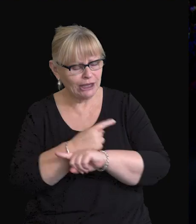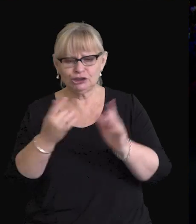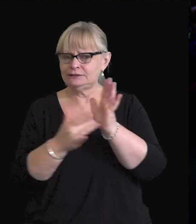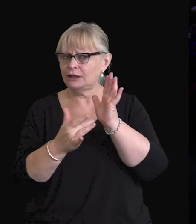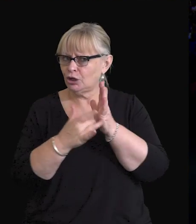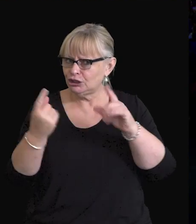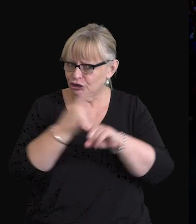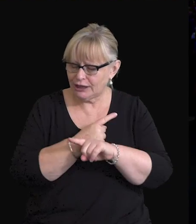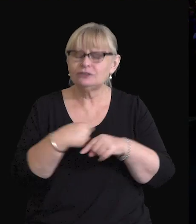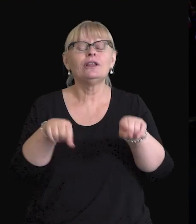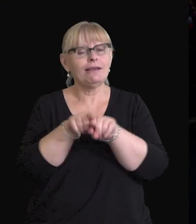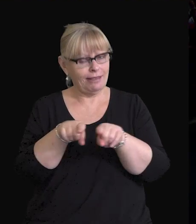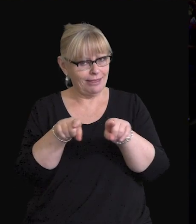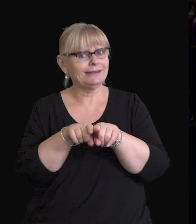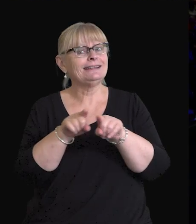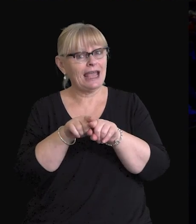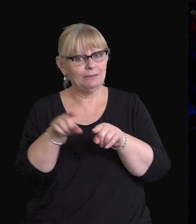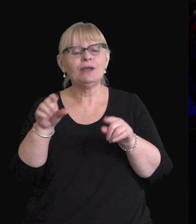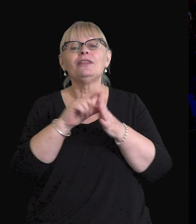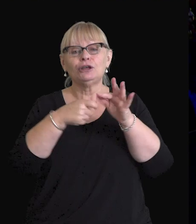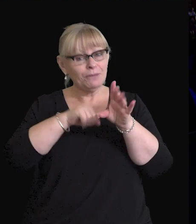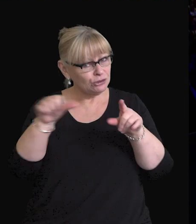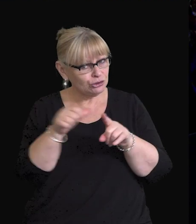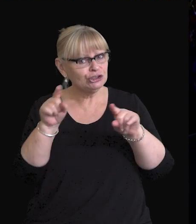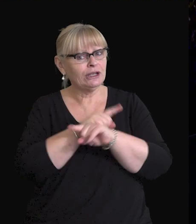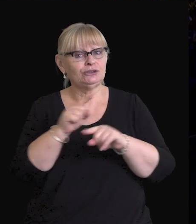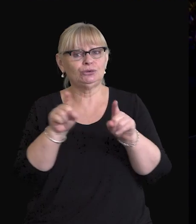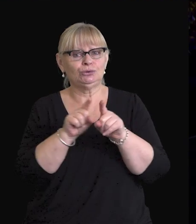technology changes, so too should our democracy.